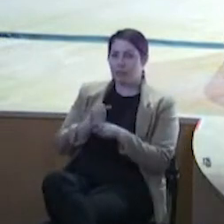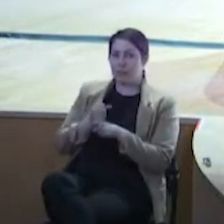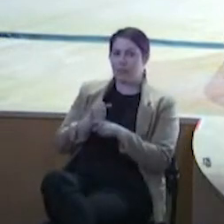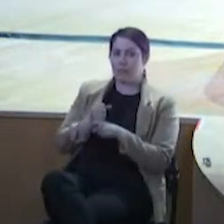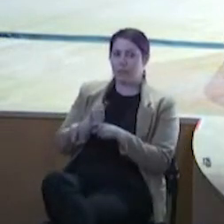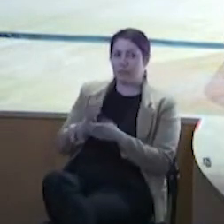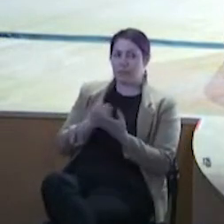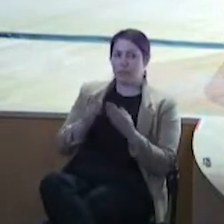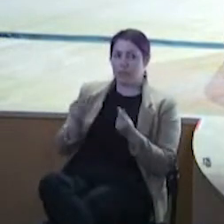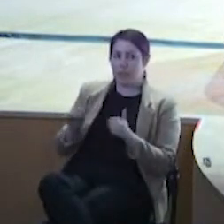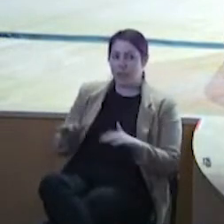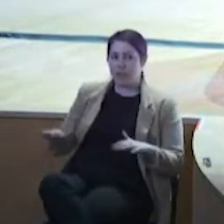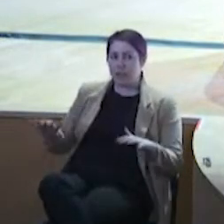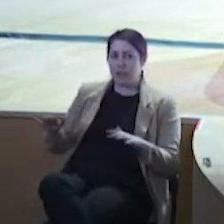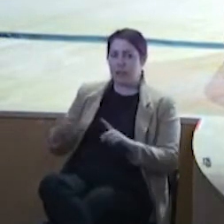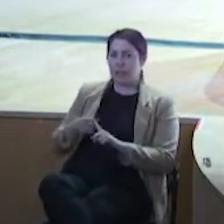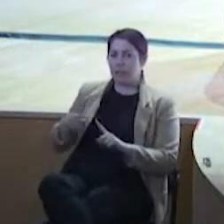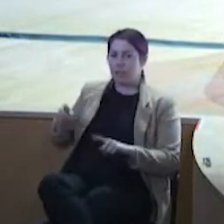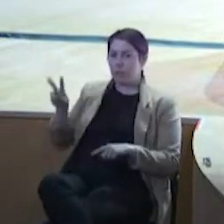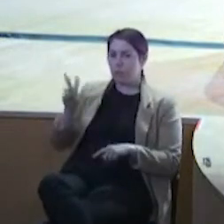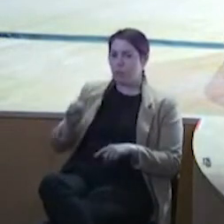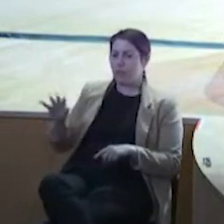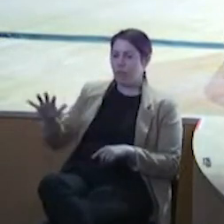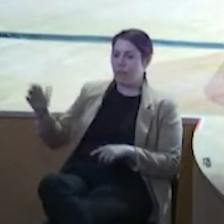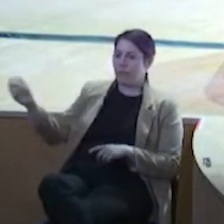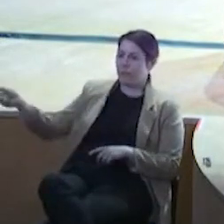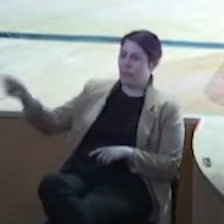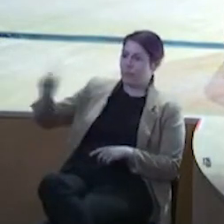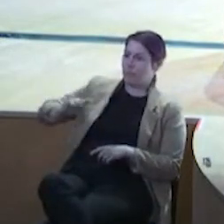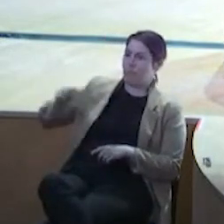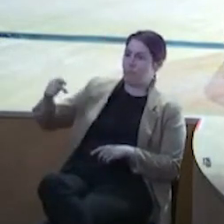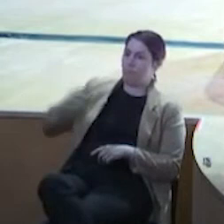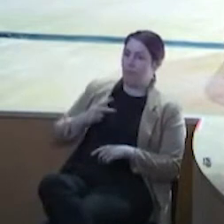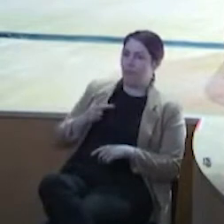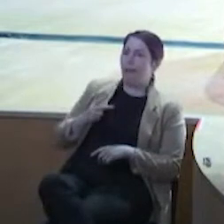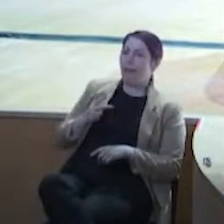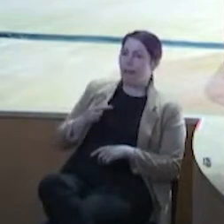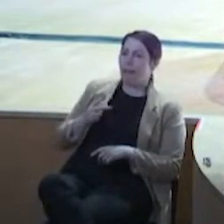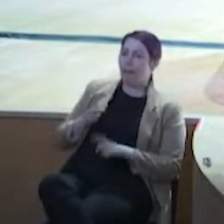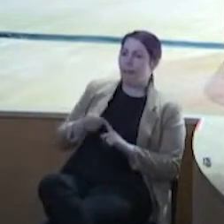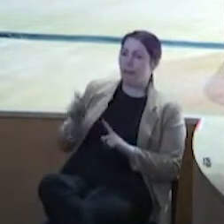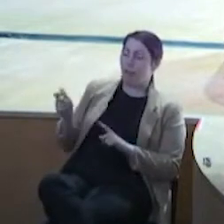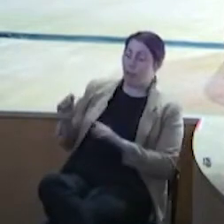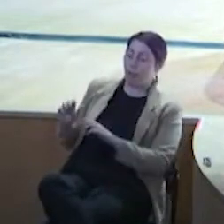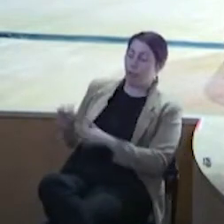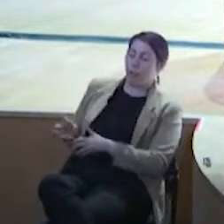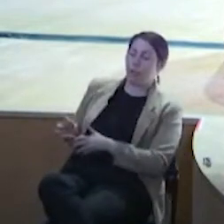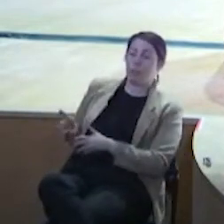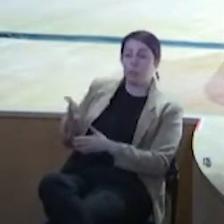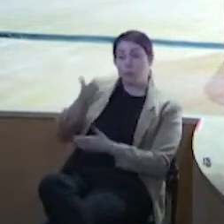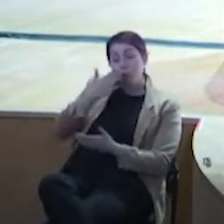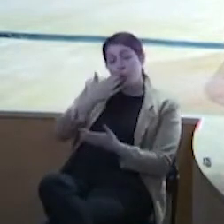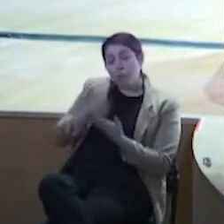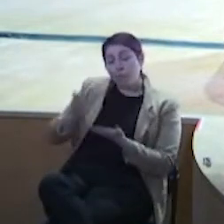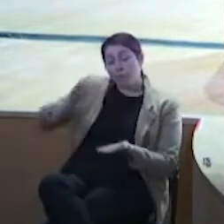some lands back in 2005 on the lower end of the reservation. So that was good, but it